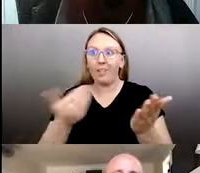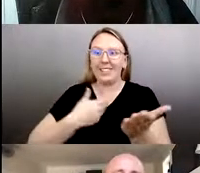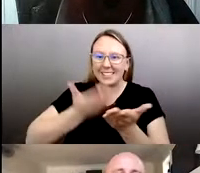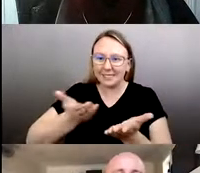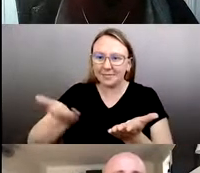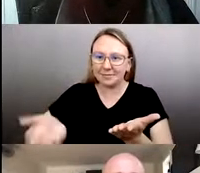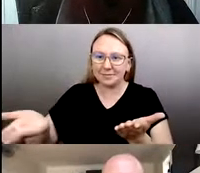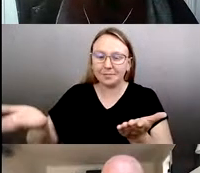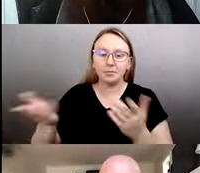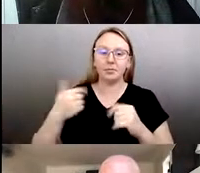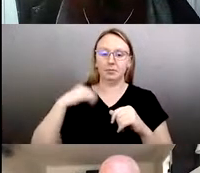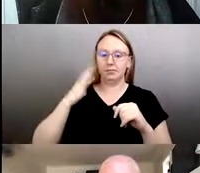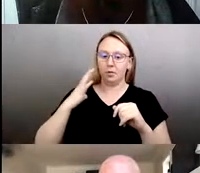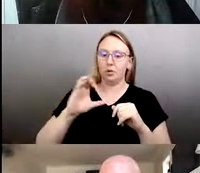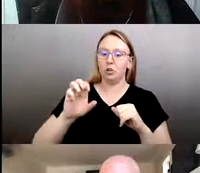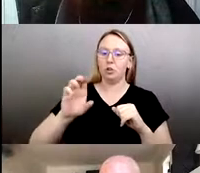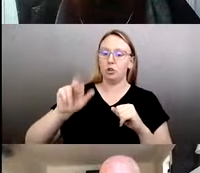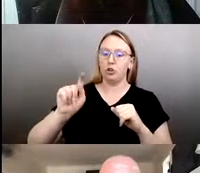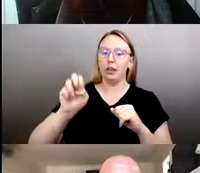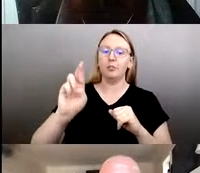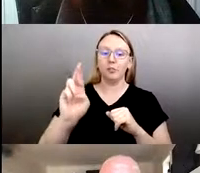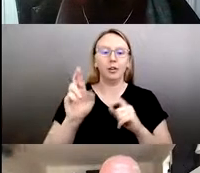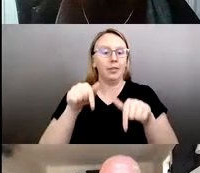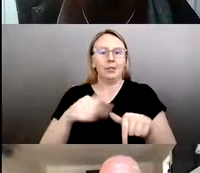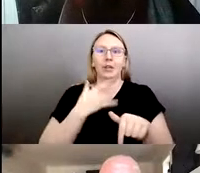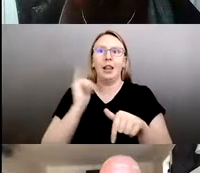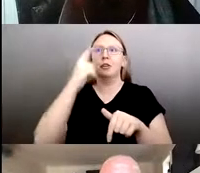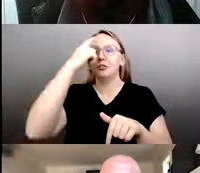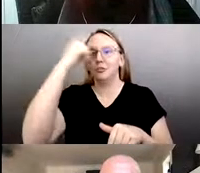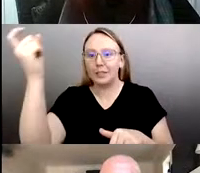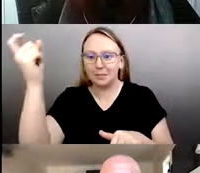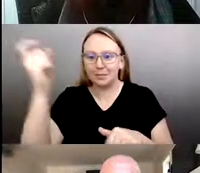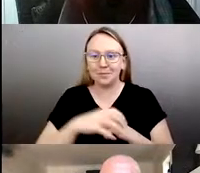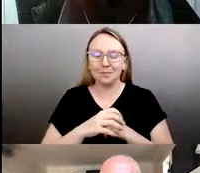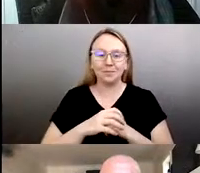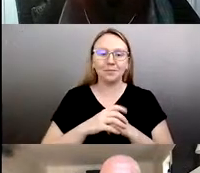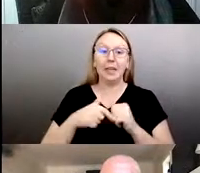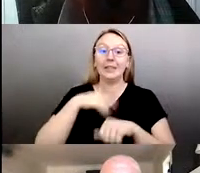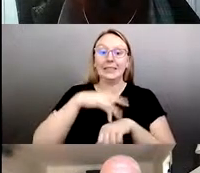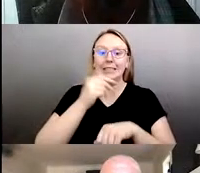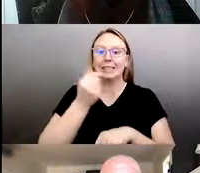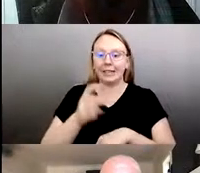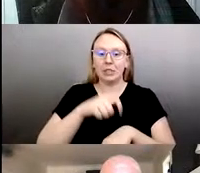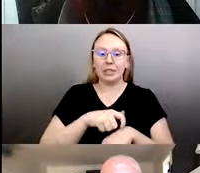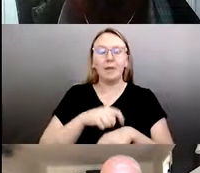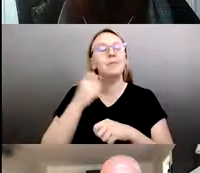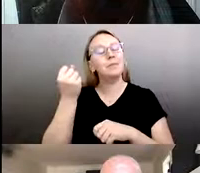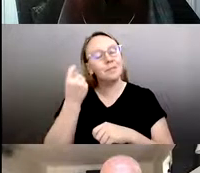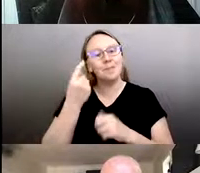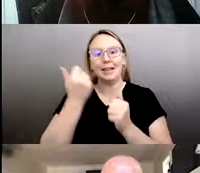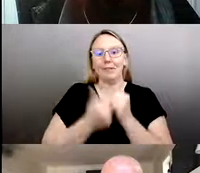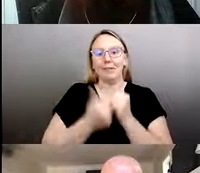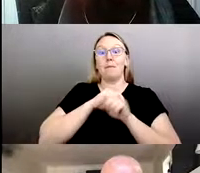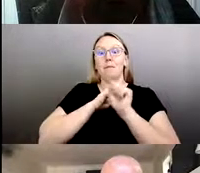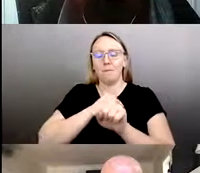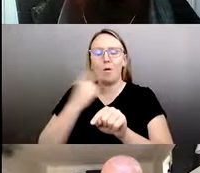former curator like myself, this is a dream come true. I have been there numerous times, but there is always something new to see here.